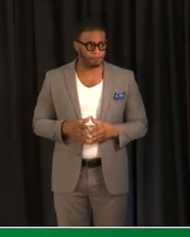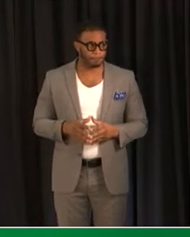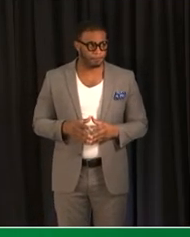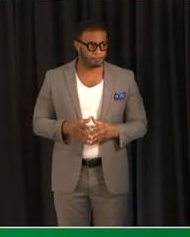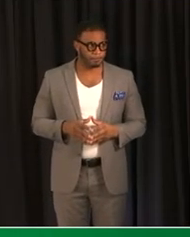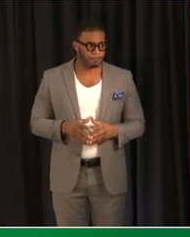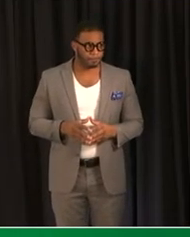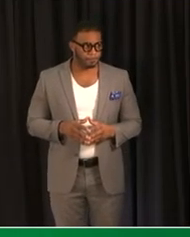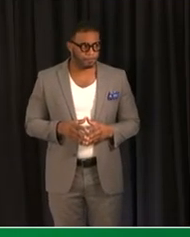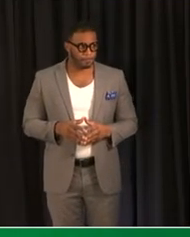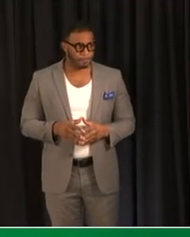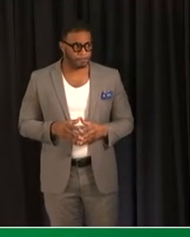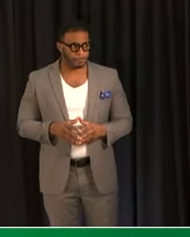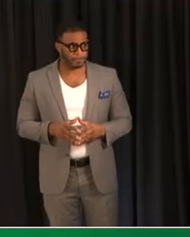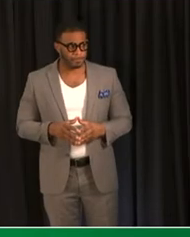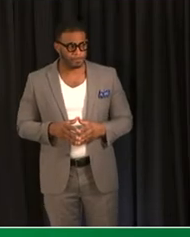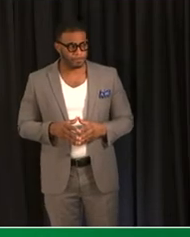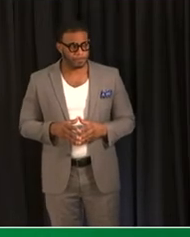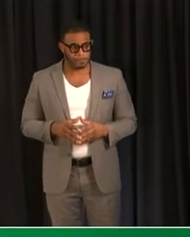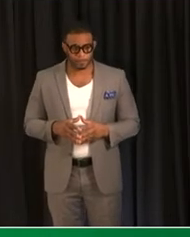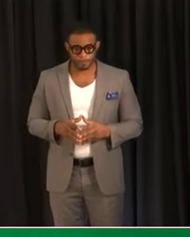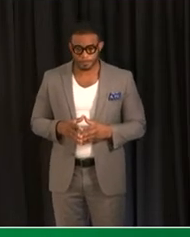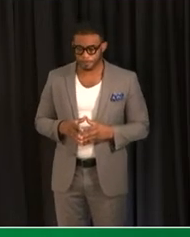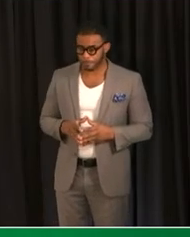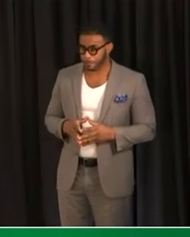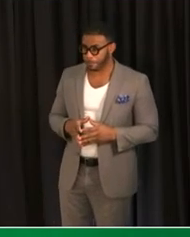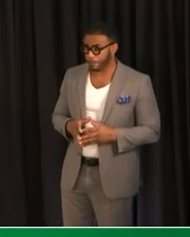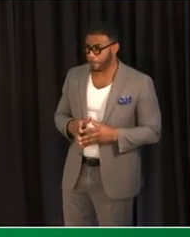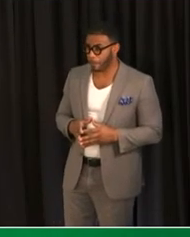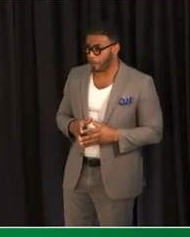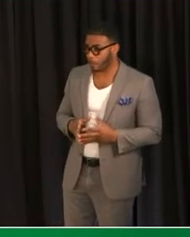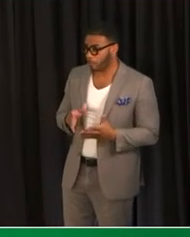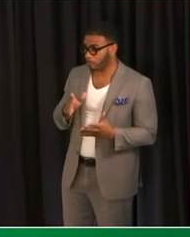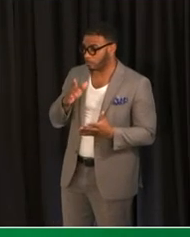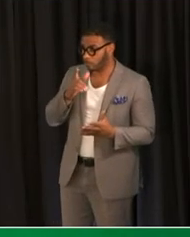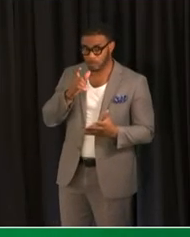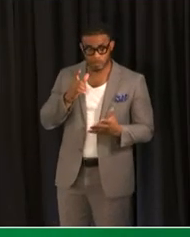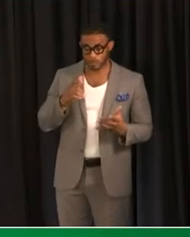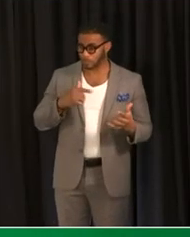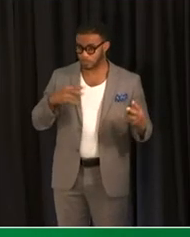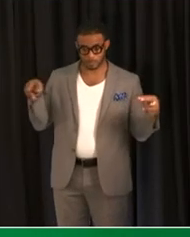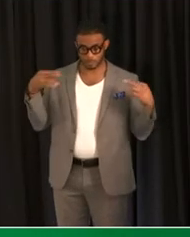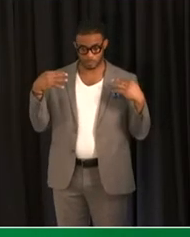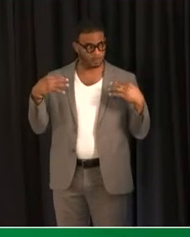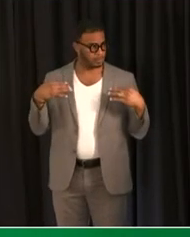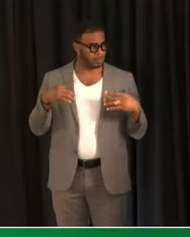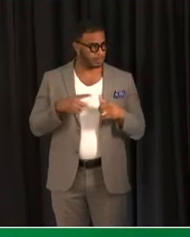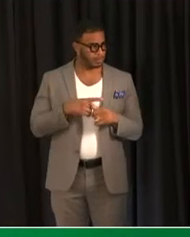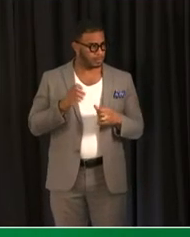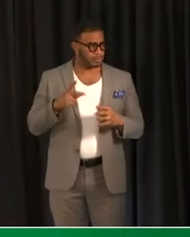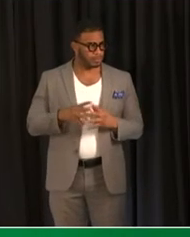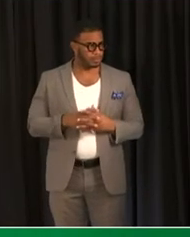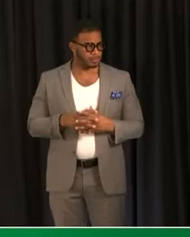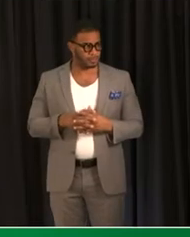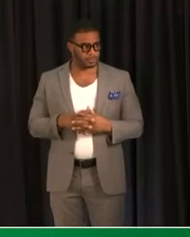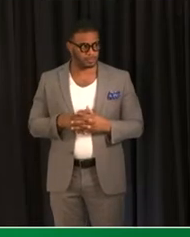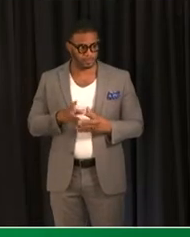Wow. Oh, everyone's looking at me first. Yeah.